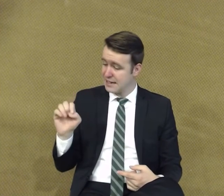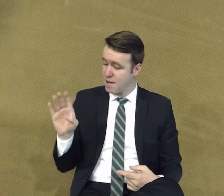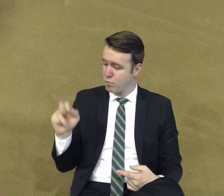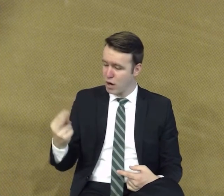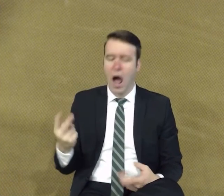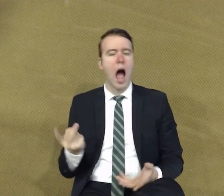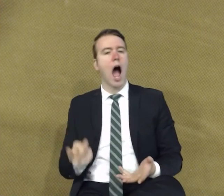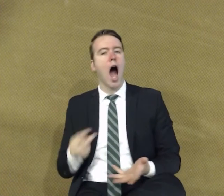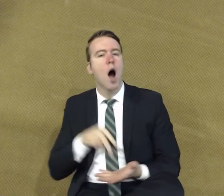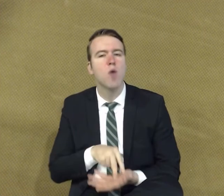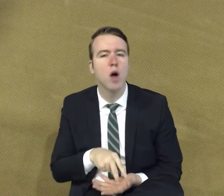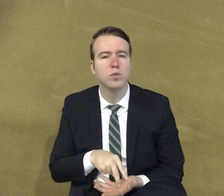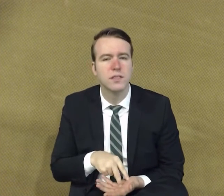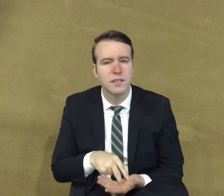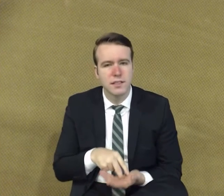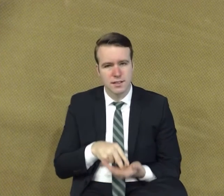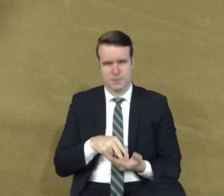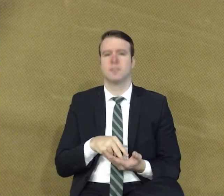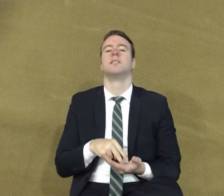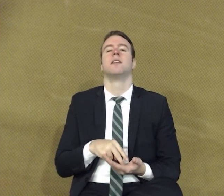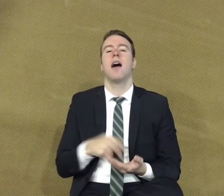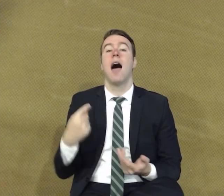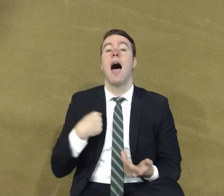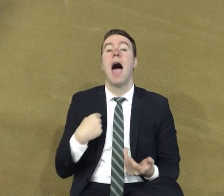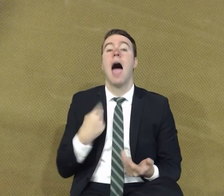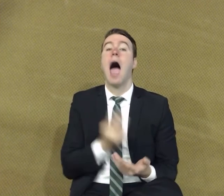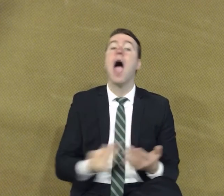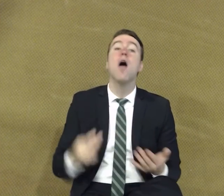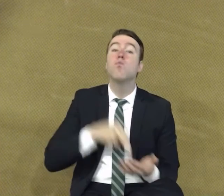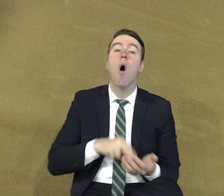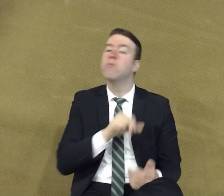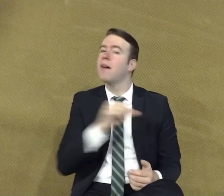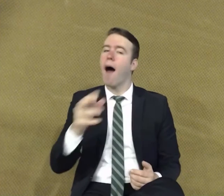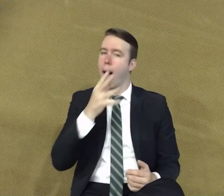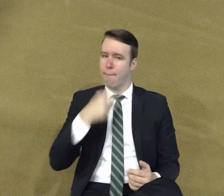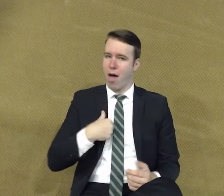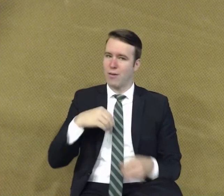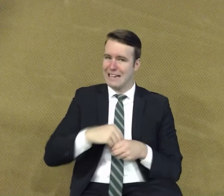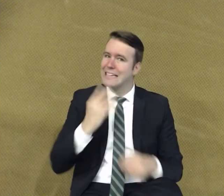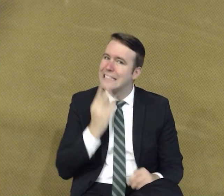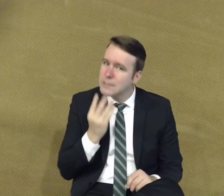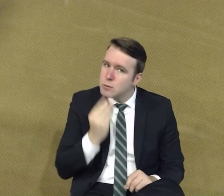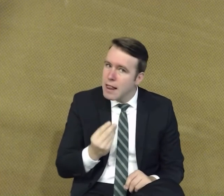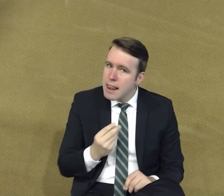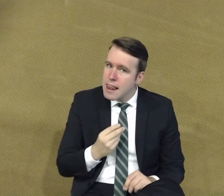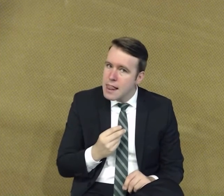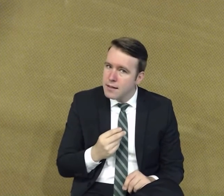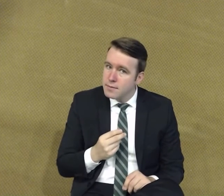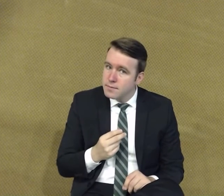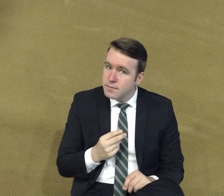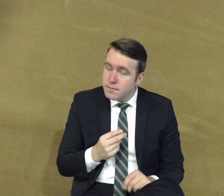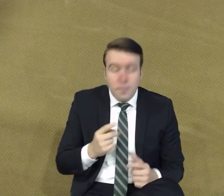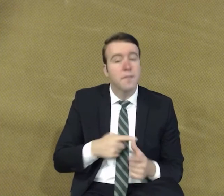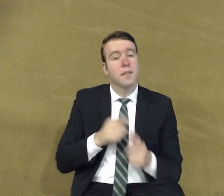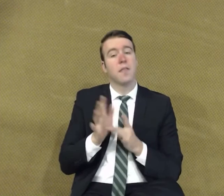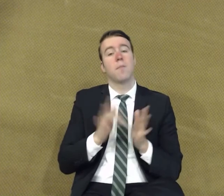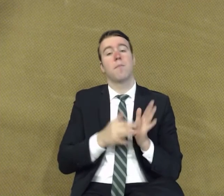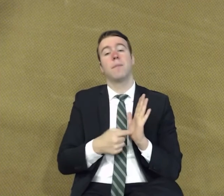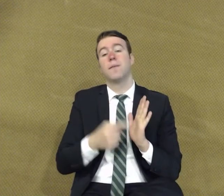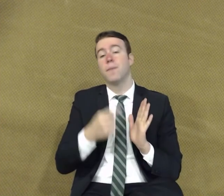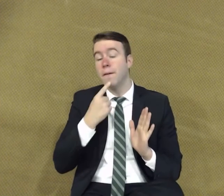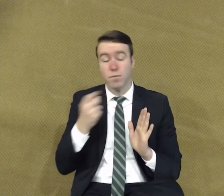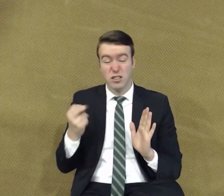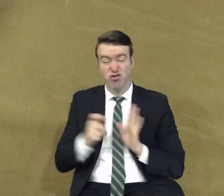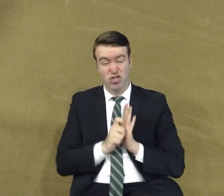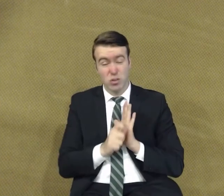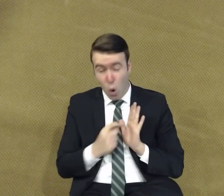Deborah, arose. That I arose, a mother in Israel. And then the Bible, she